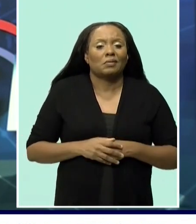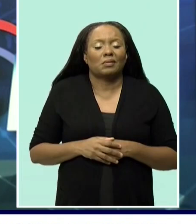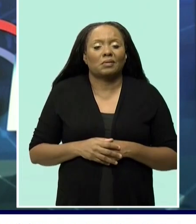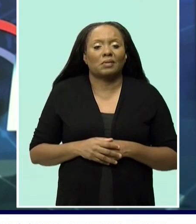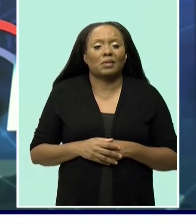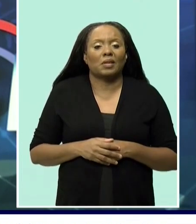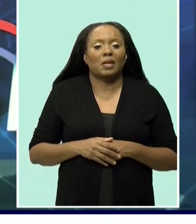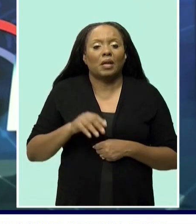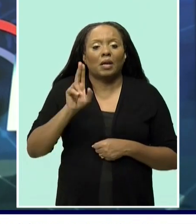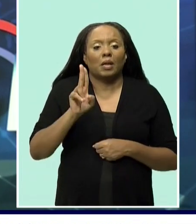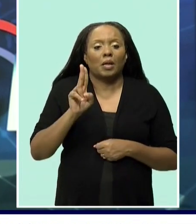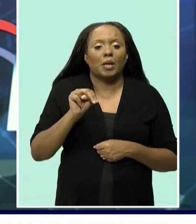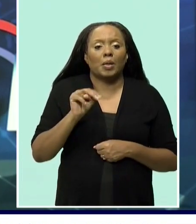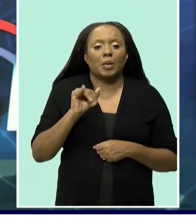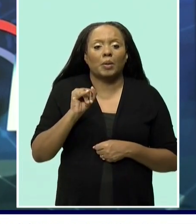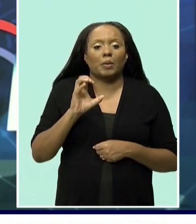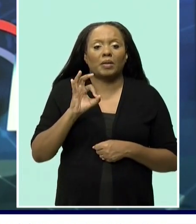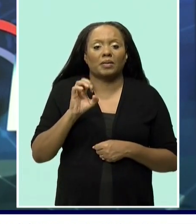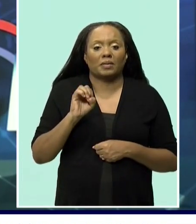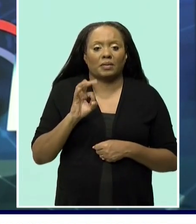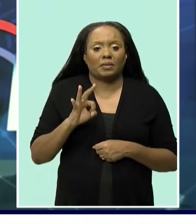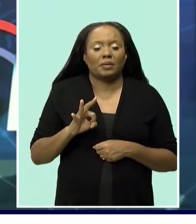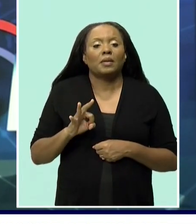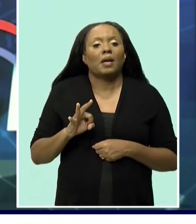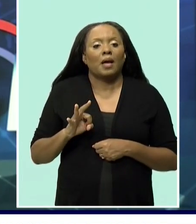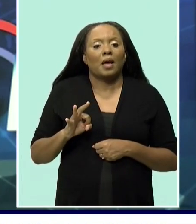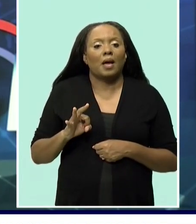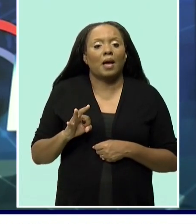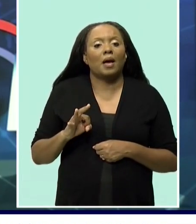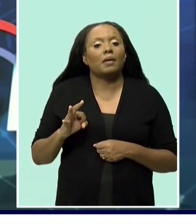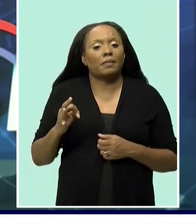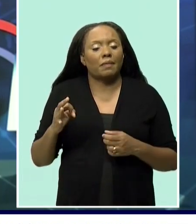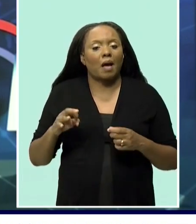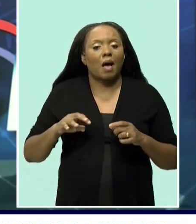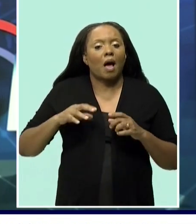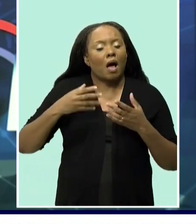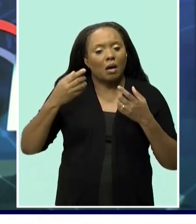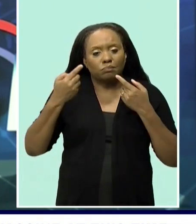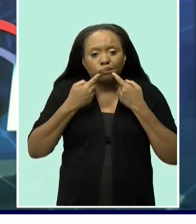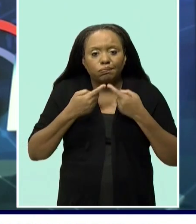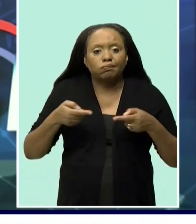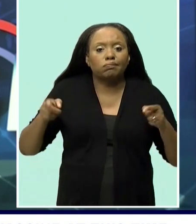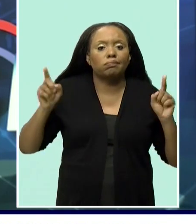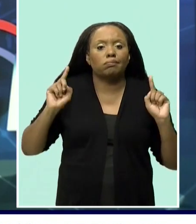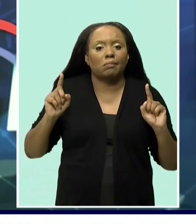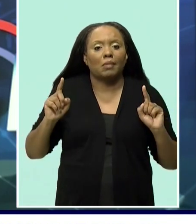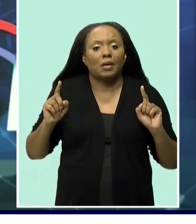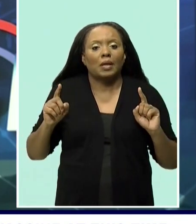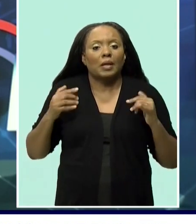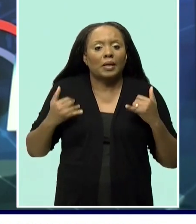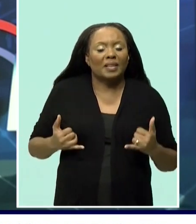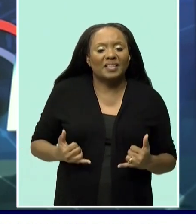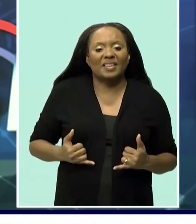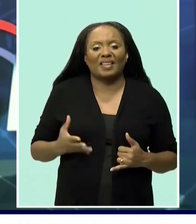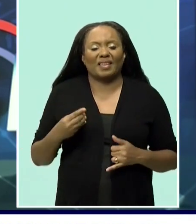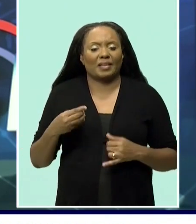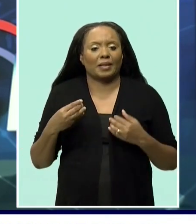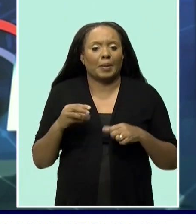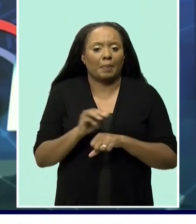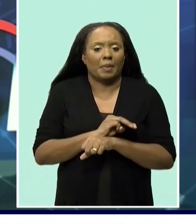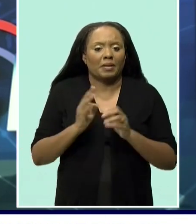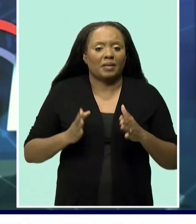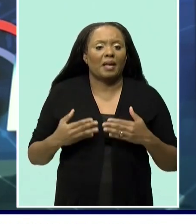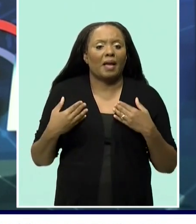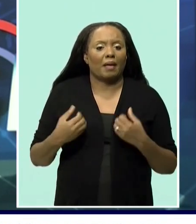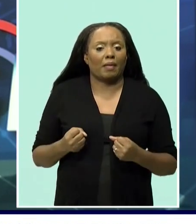by UNICEF, which was presented to Minister of Health and Wellness Ian Gooding-Edgell and other high-ranking medical officials today. Trevor Thorpe was at the